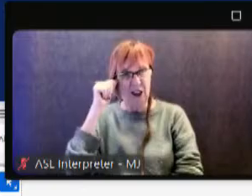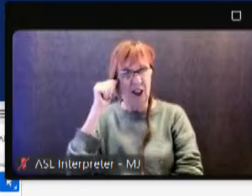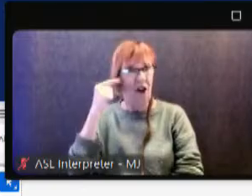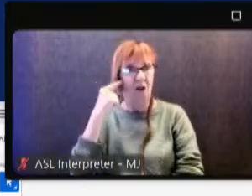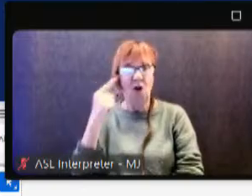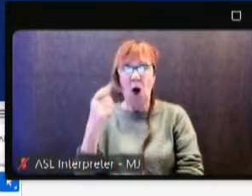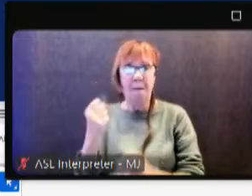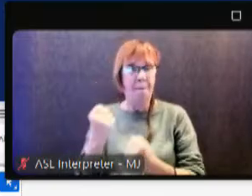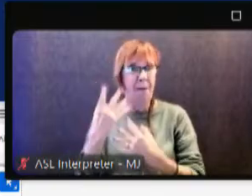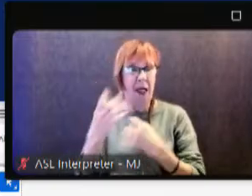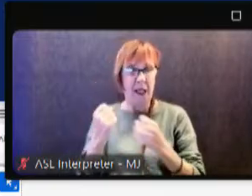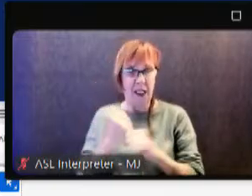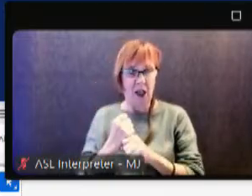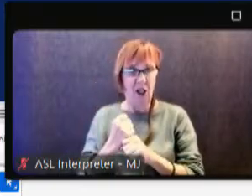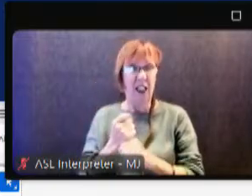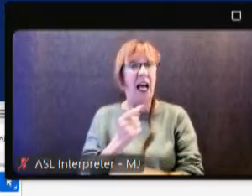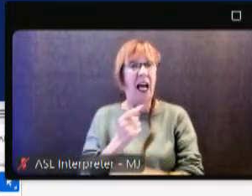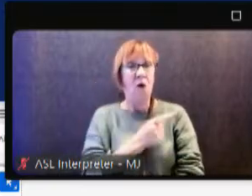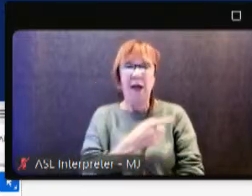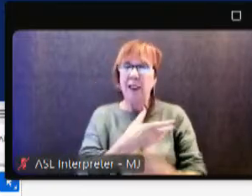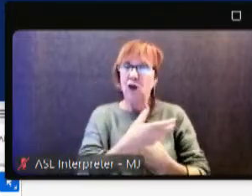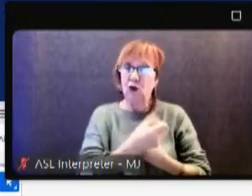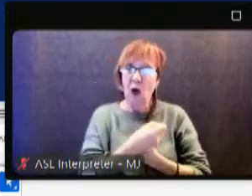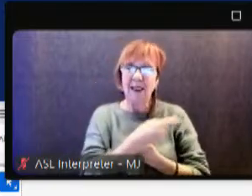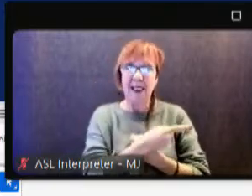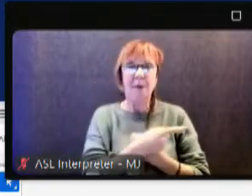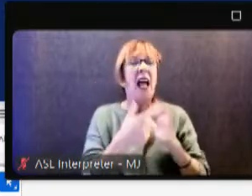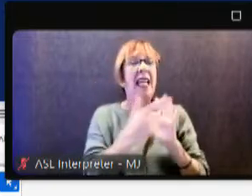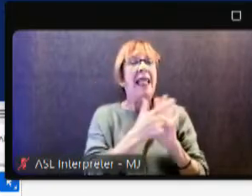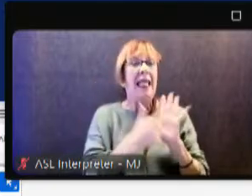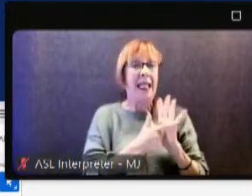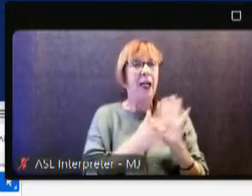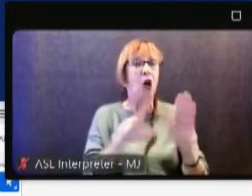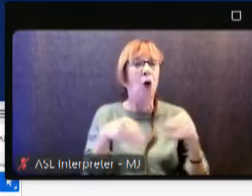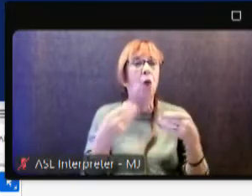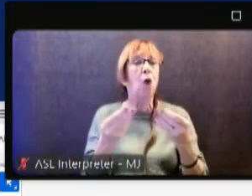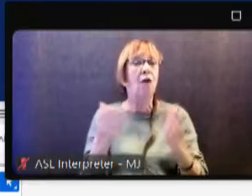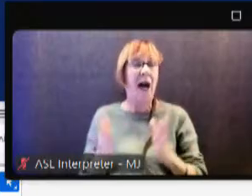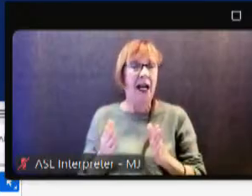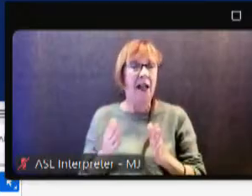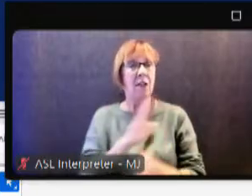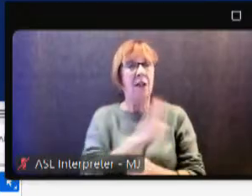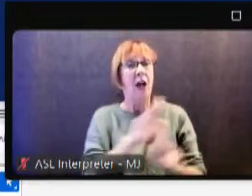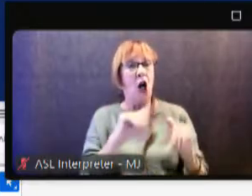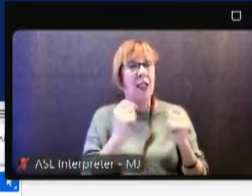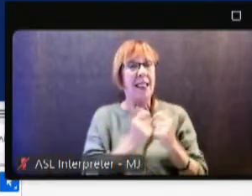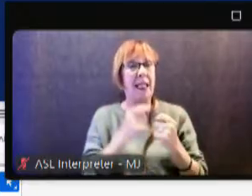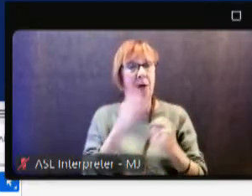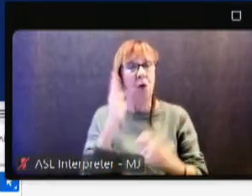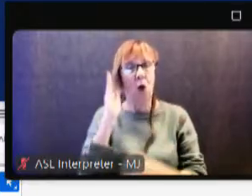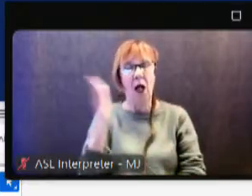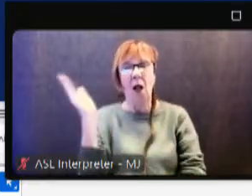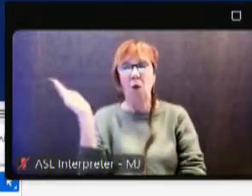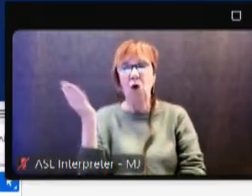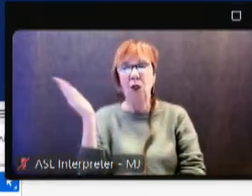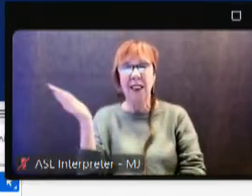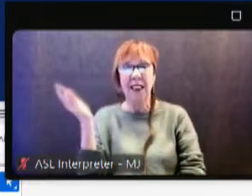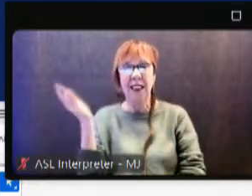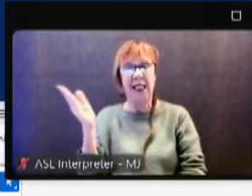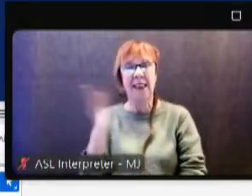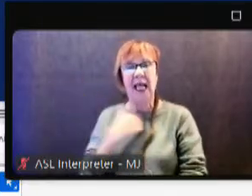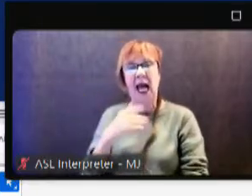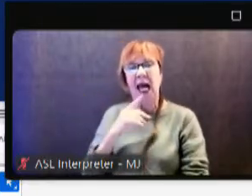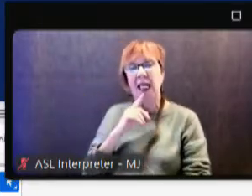years. So they are our trusted legal service providers. Their team will walk through a presentation and answer